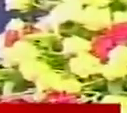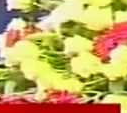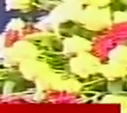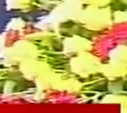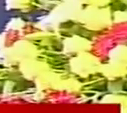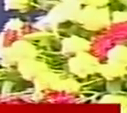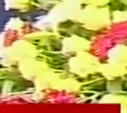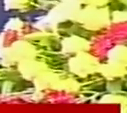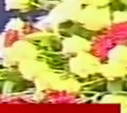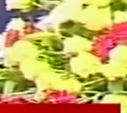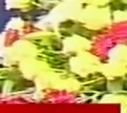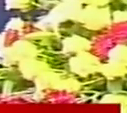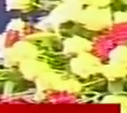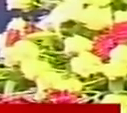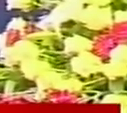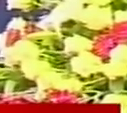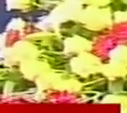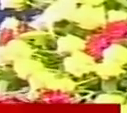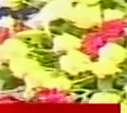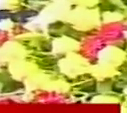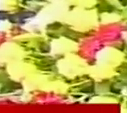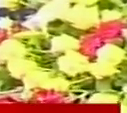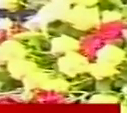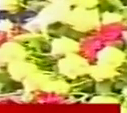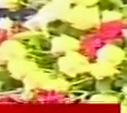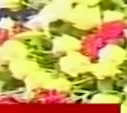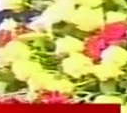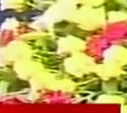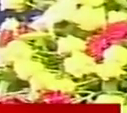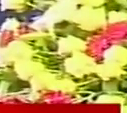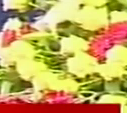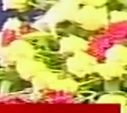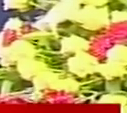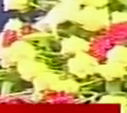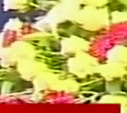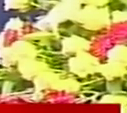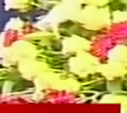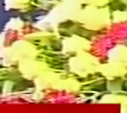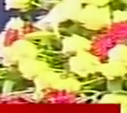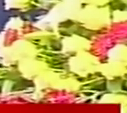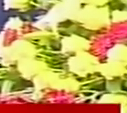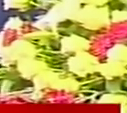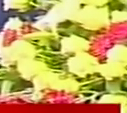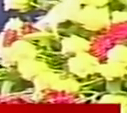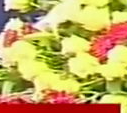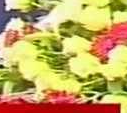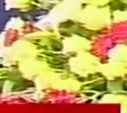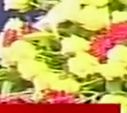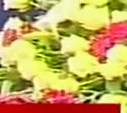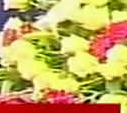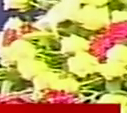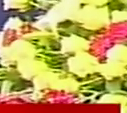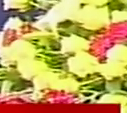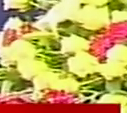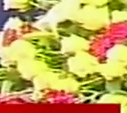constitute more than 40%. The World Bank estimates that close to 800,000 youths,